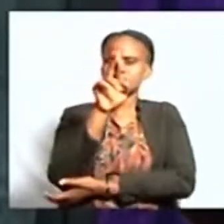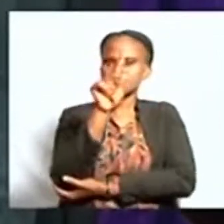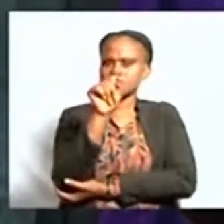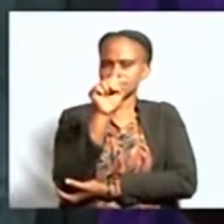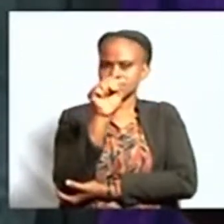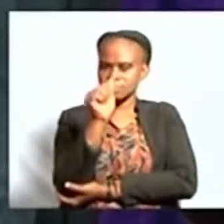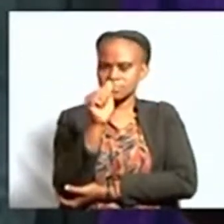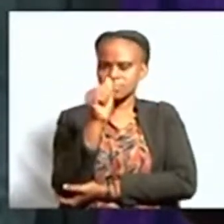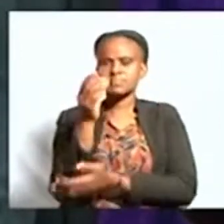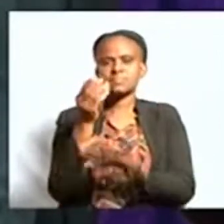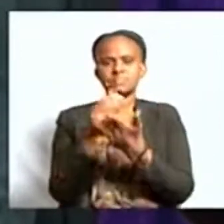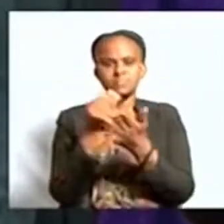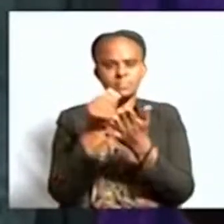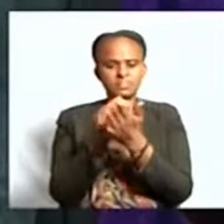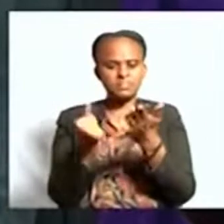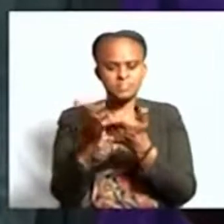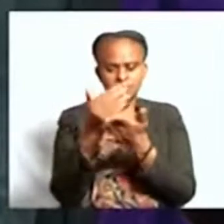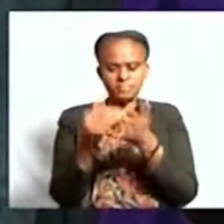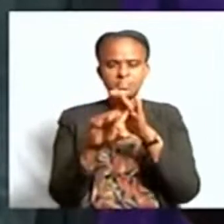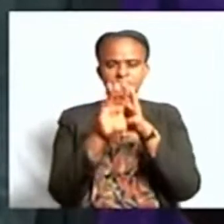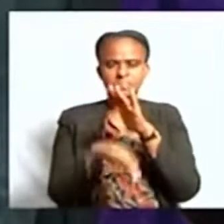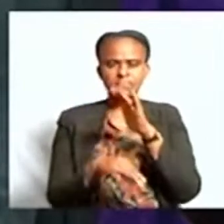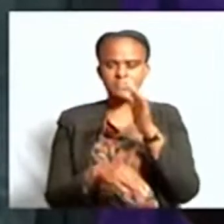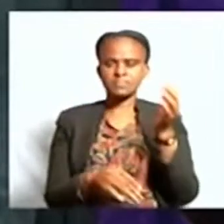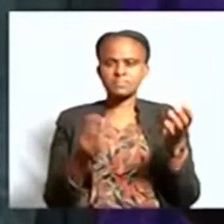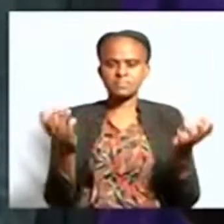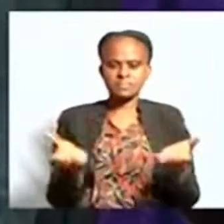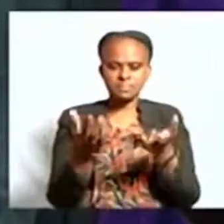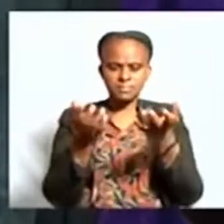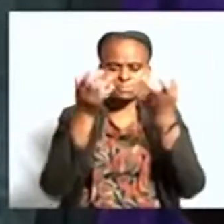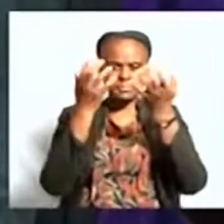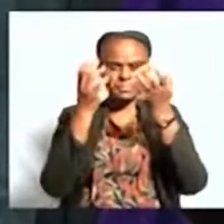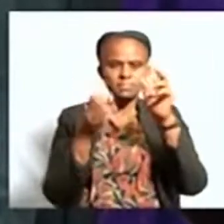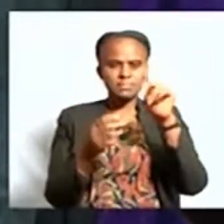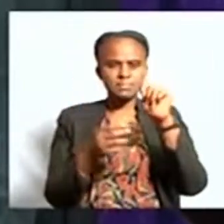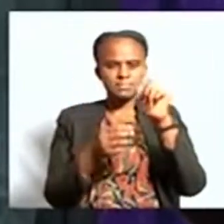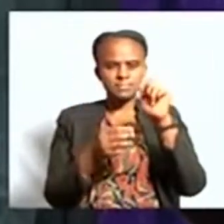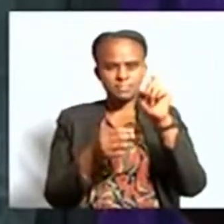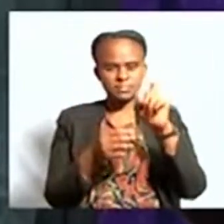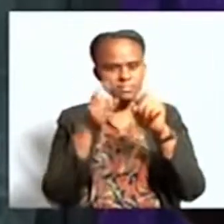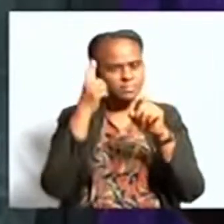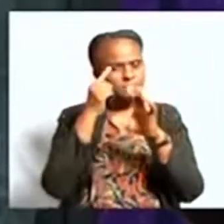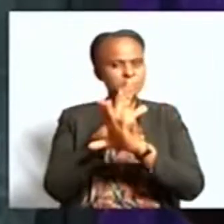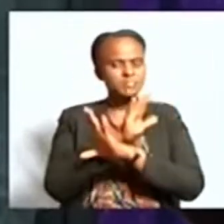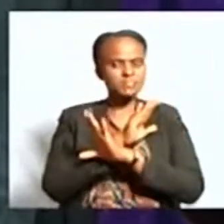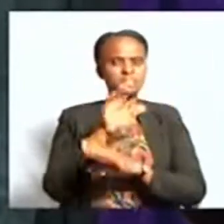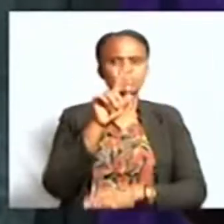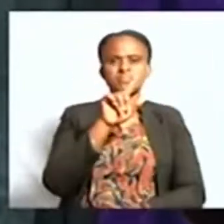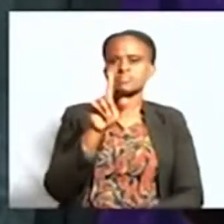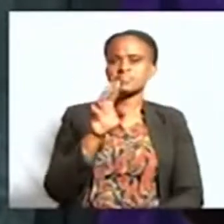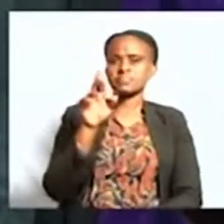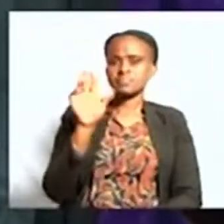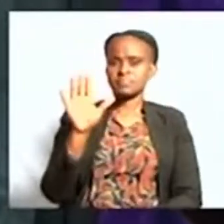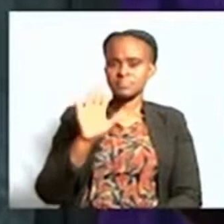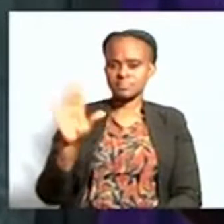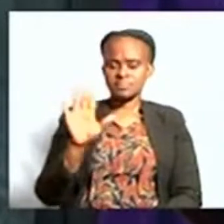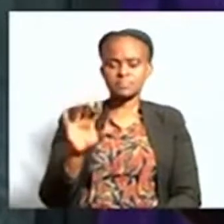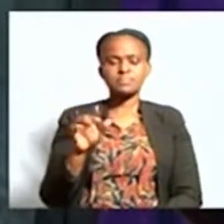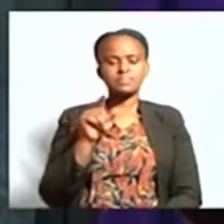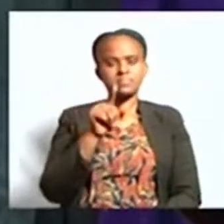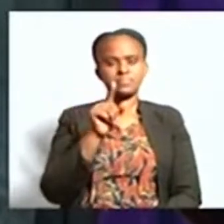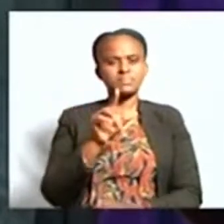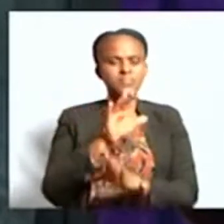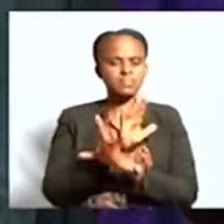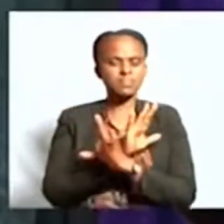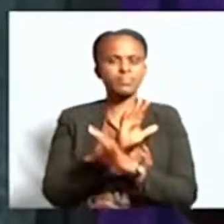collects revenue under carbon emission surtax on behalf of the Zambia Revenue Authority, while the Zambia